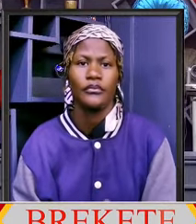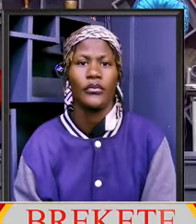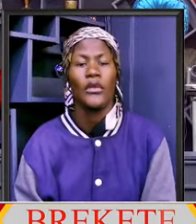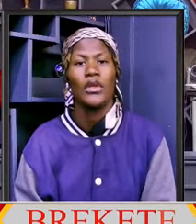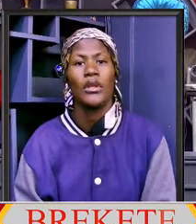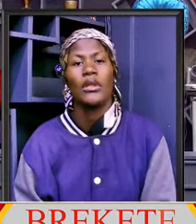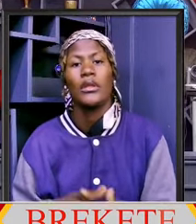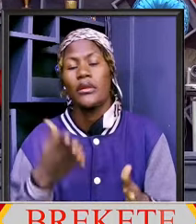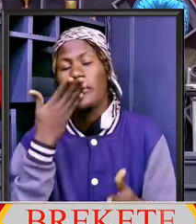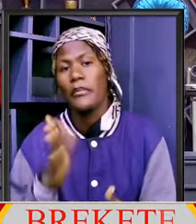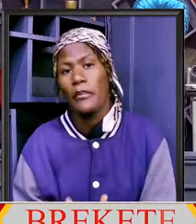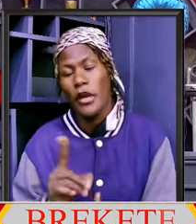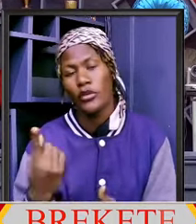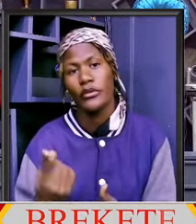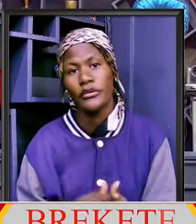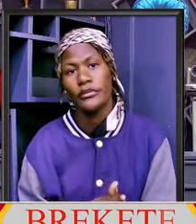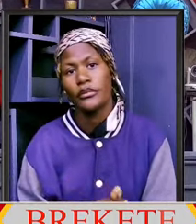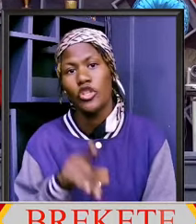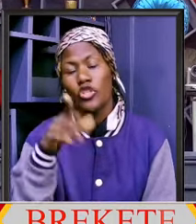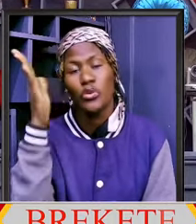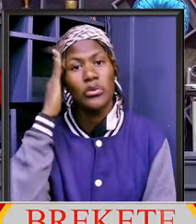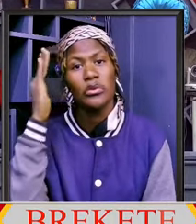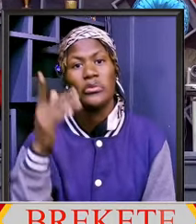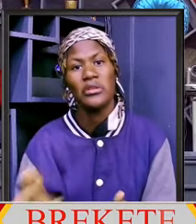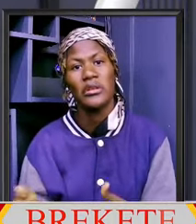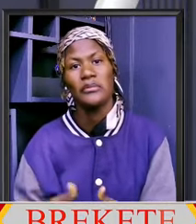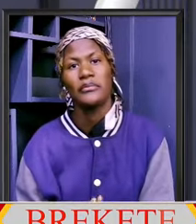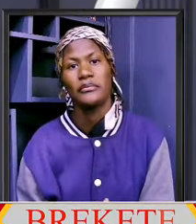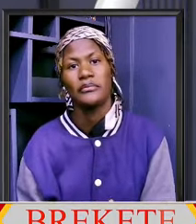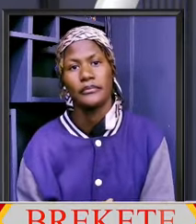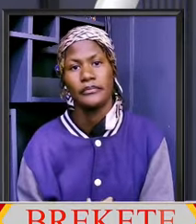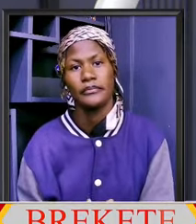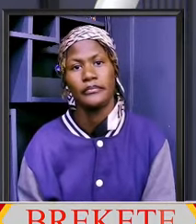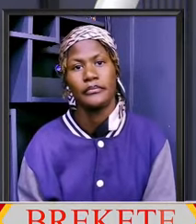Amen. The bad ones, God, you know them.